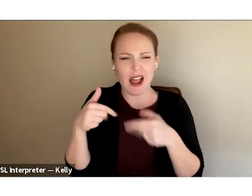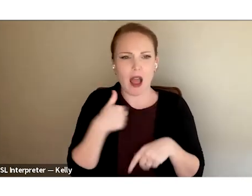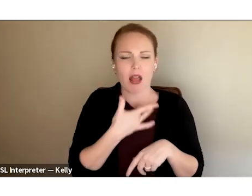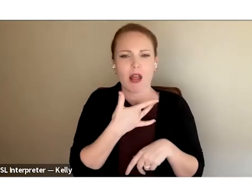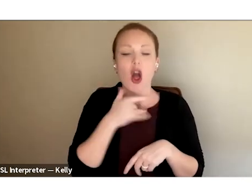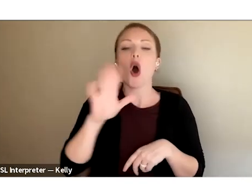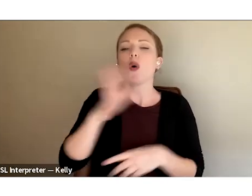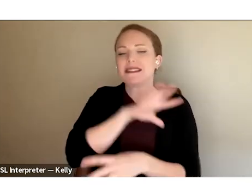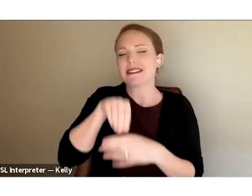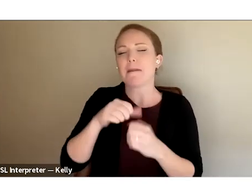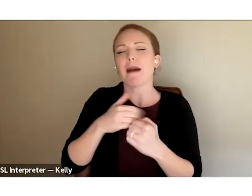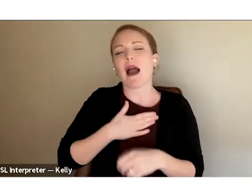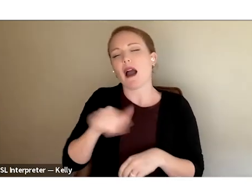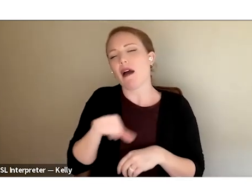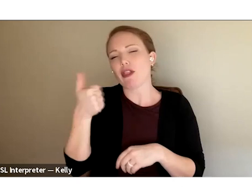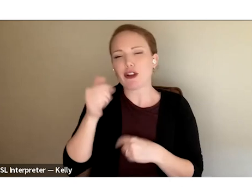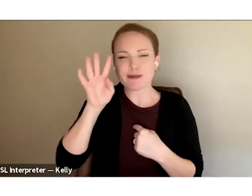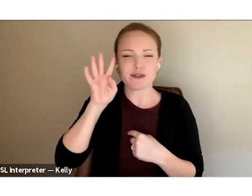in my creative media literacy slide.